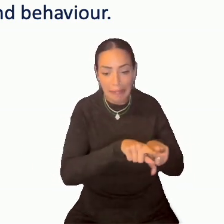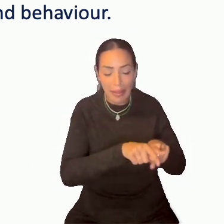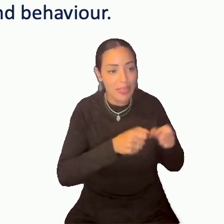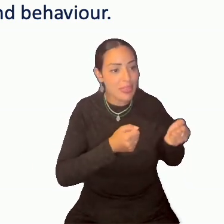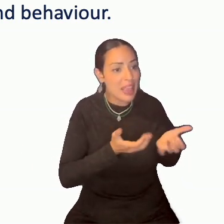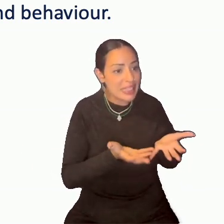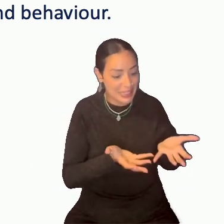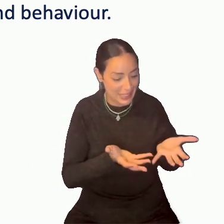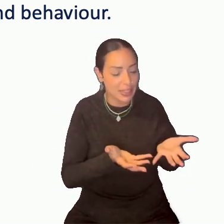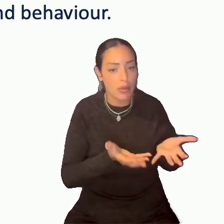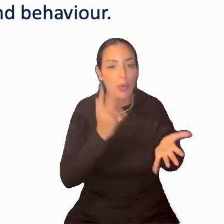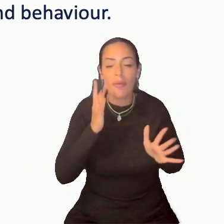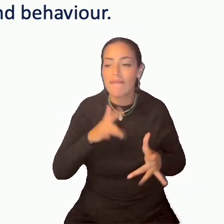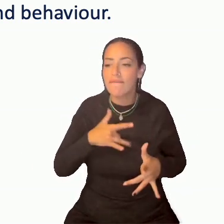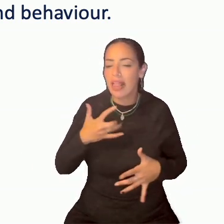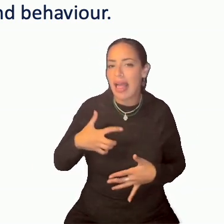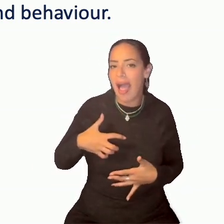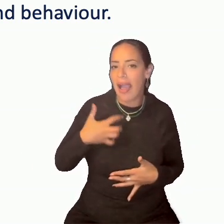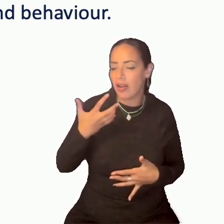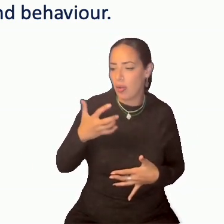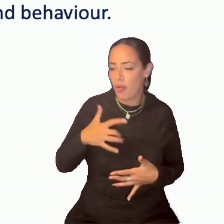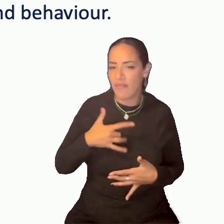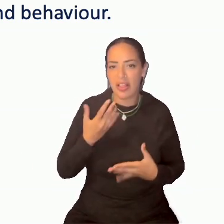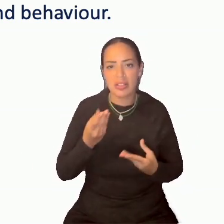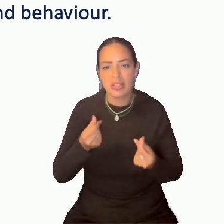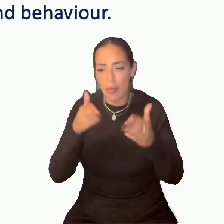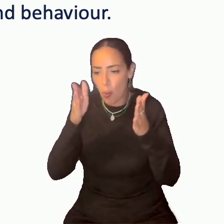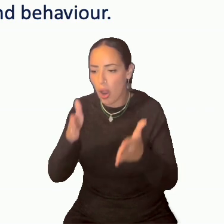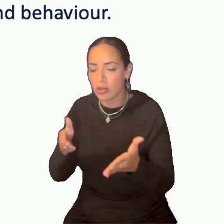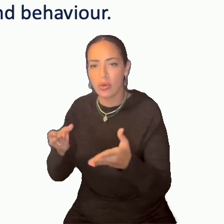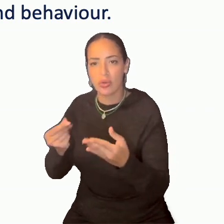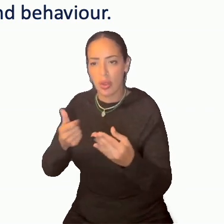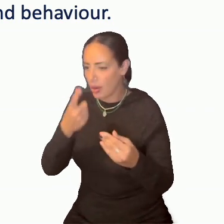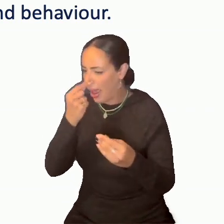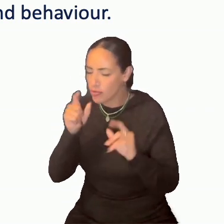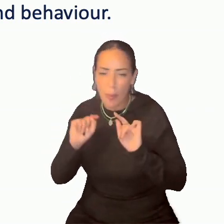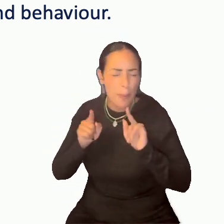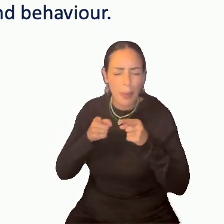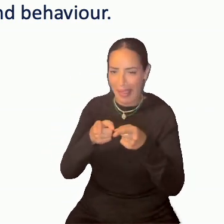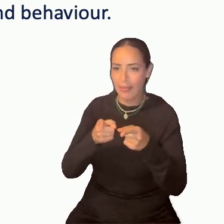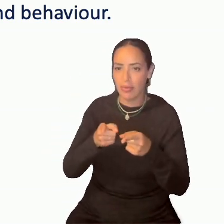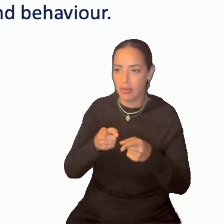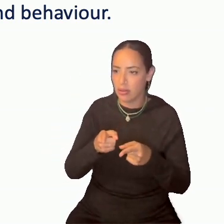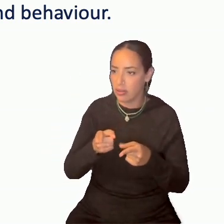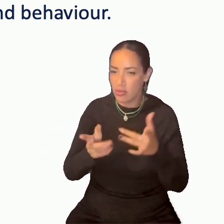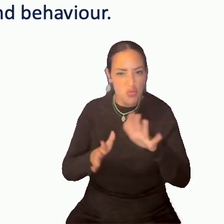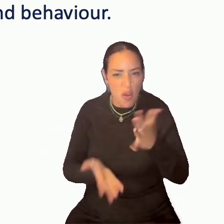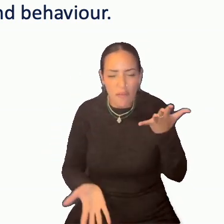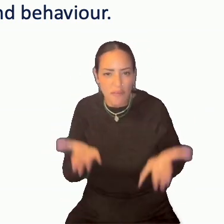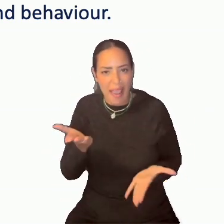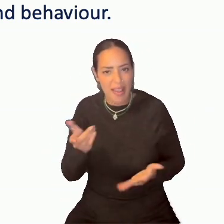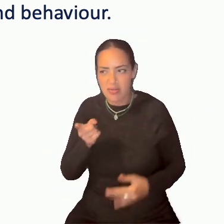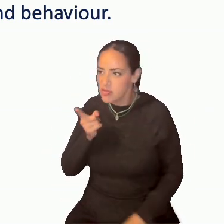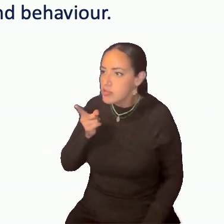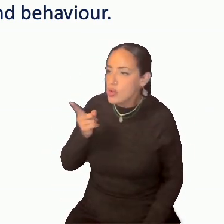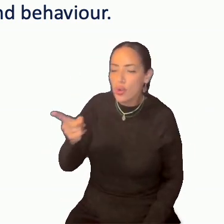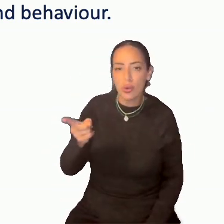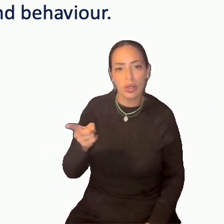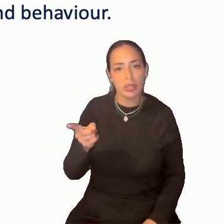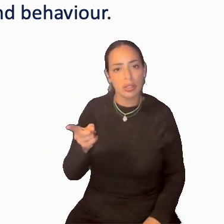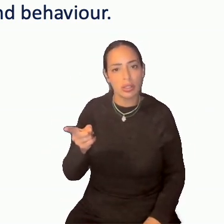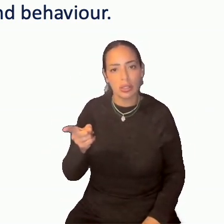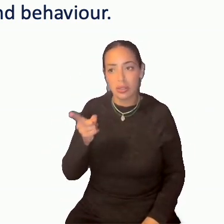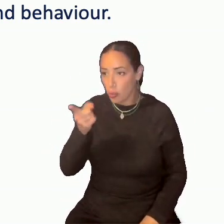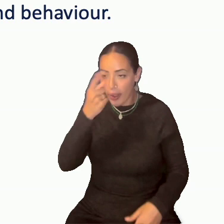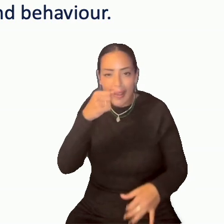that when we feel anger, we believe that someone or something else is to blame for an unfair or unjust situation, and